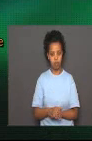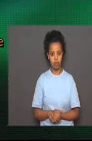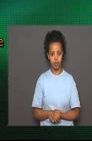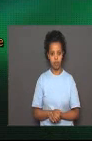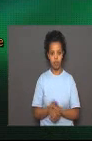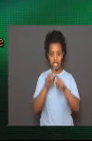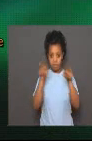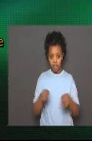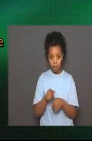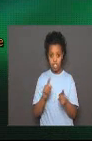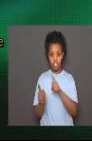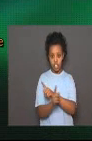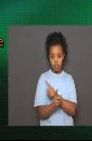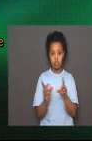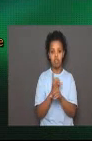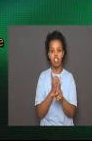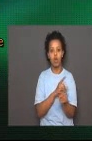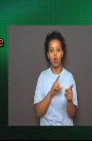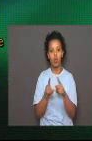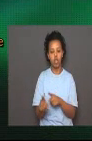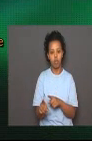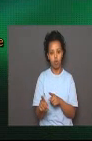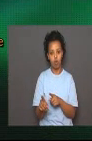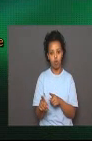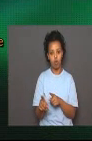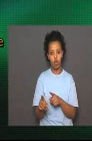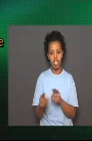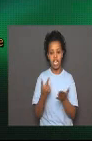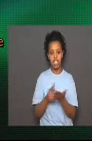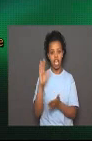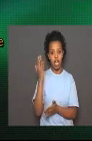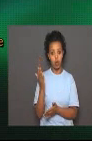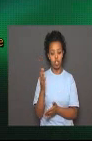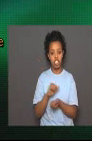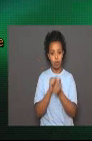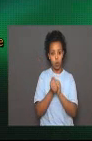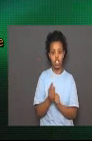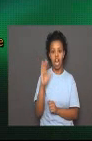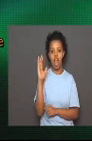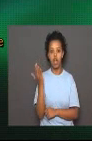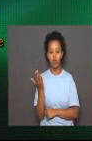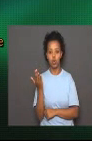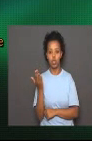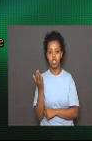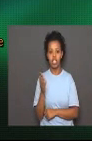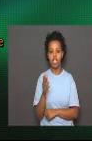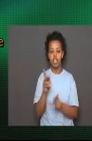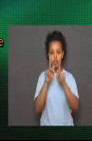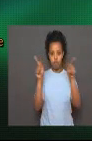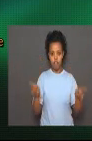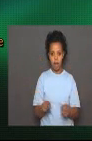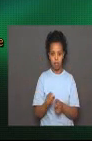has occurred, and thus we refer to these types of mutations as